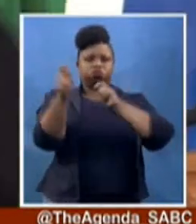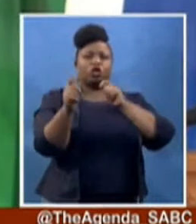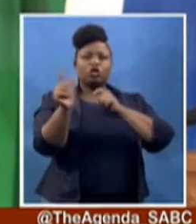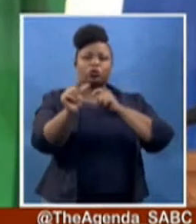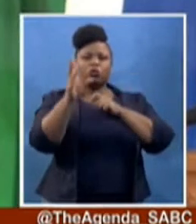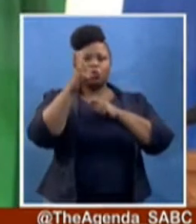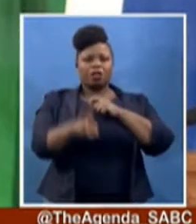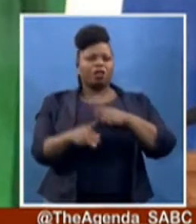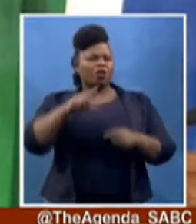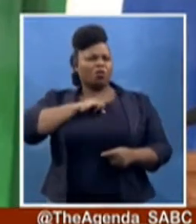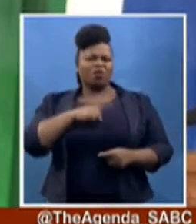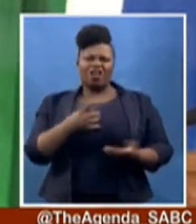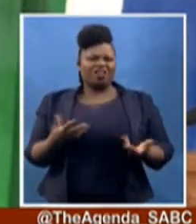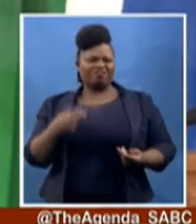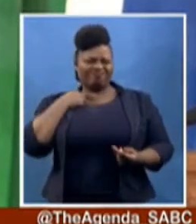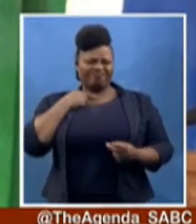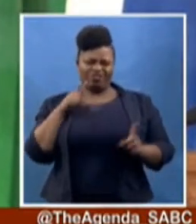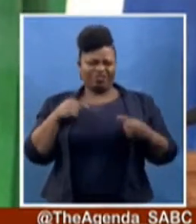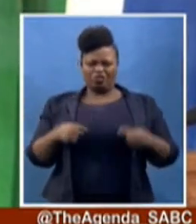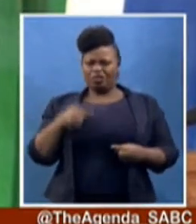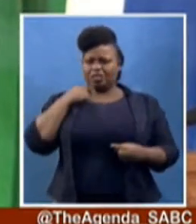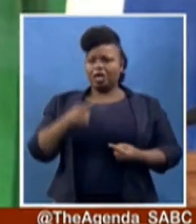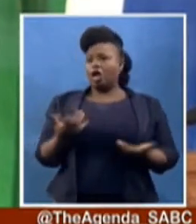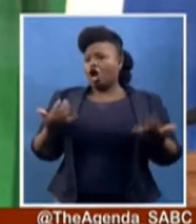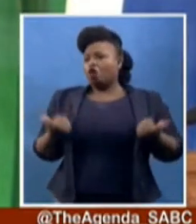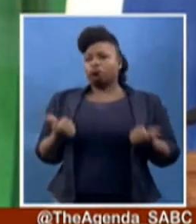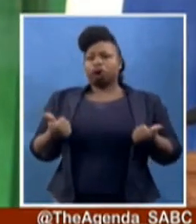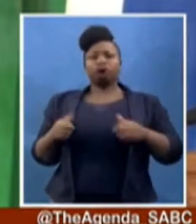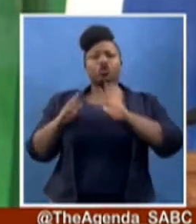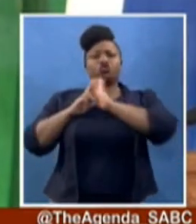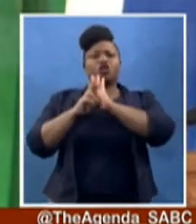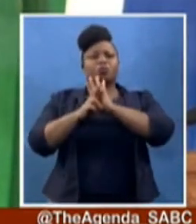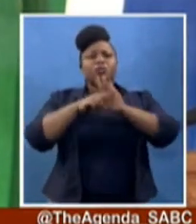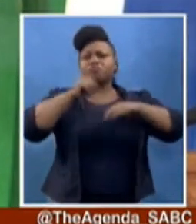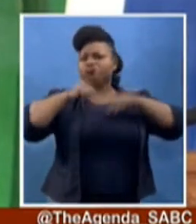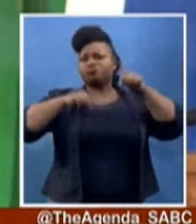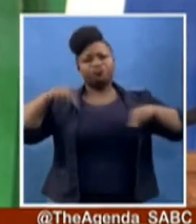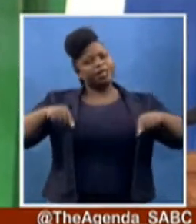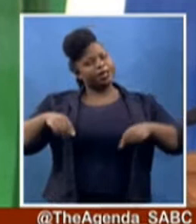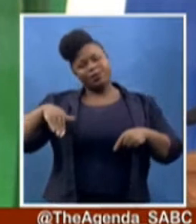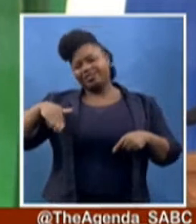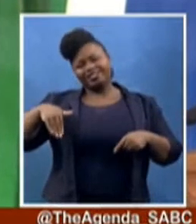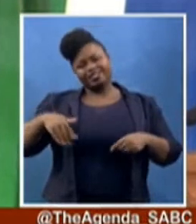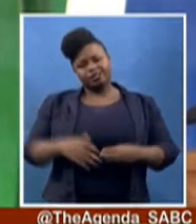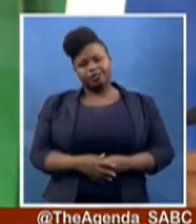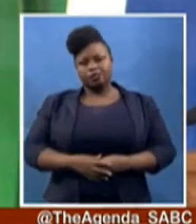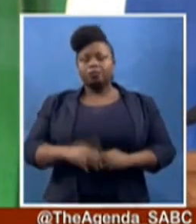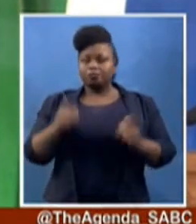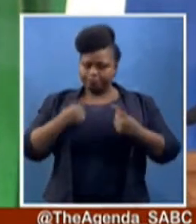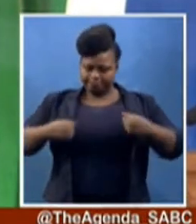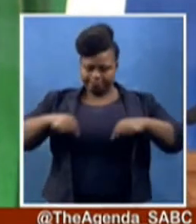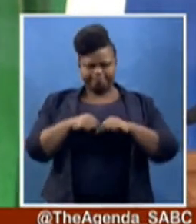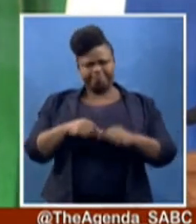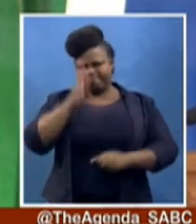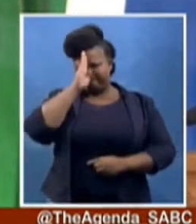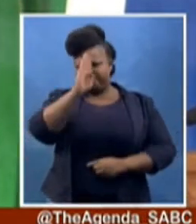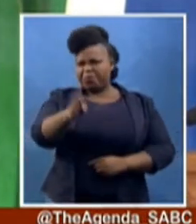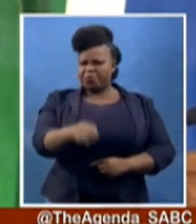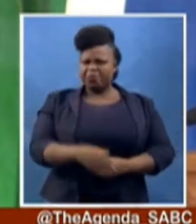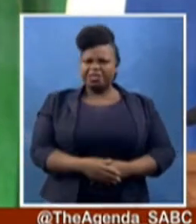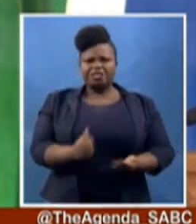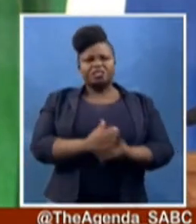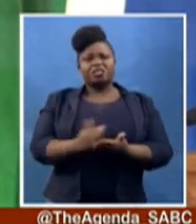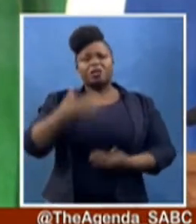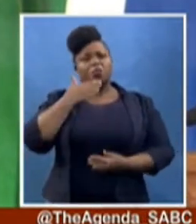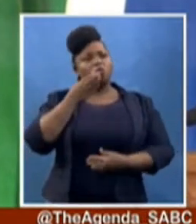broadly representative of our diverse nation. We must be equally frank and hold those amongst us who have surrendered the will of the